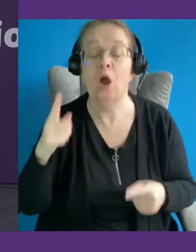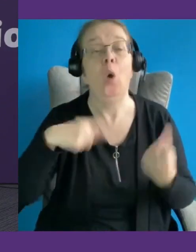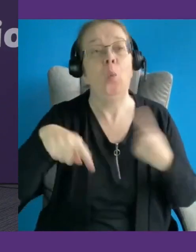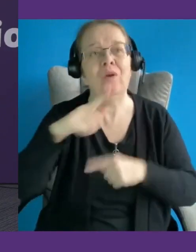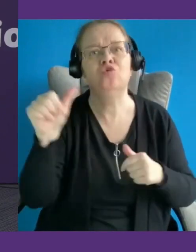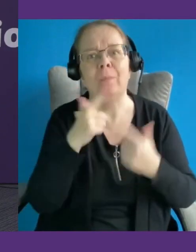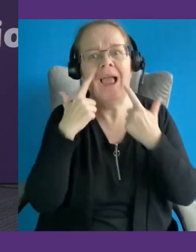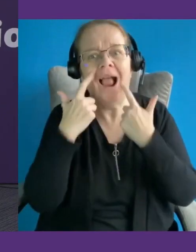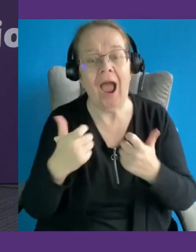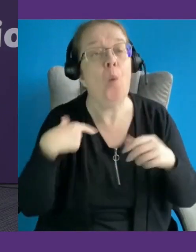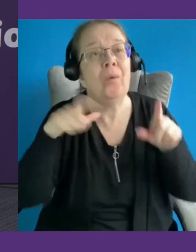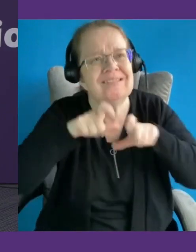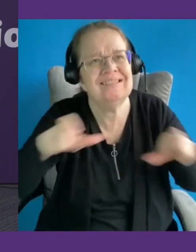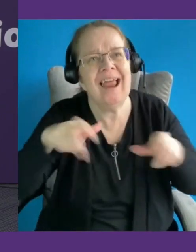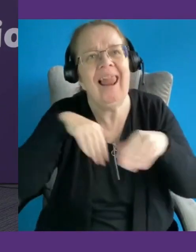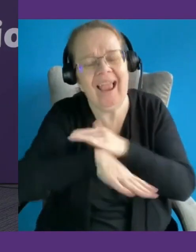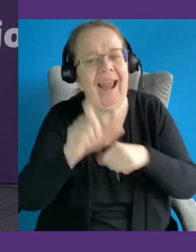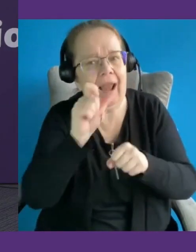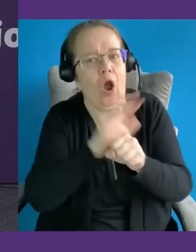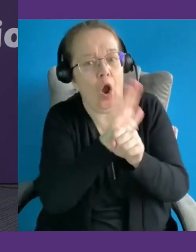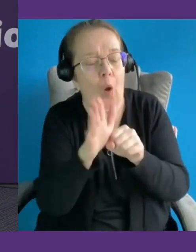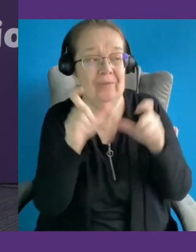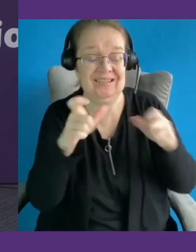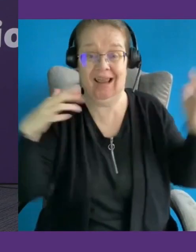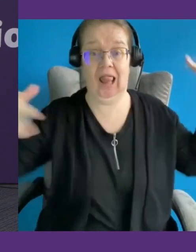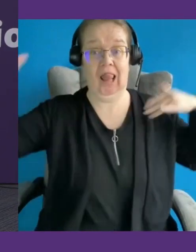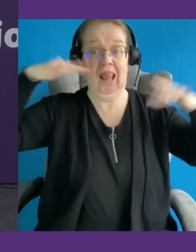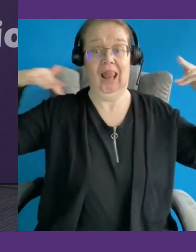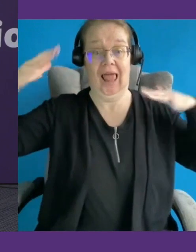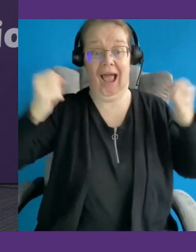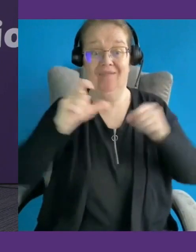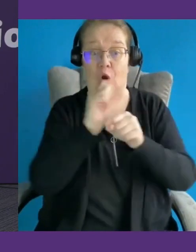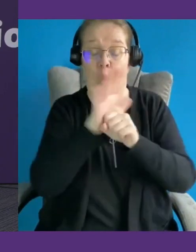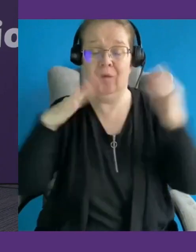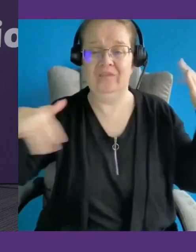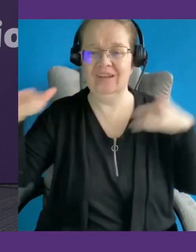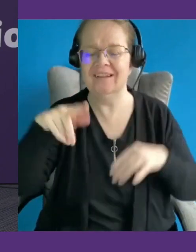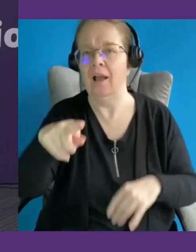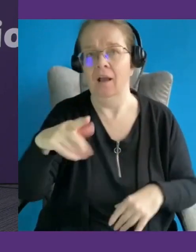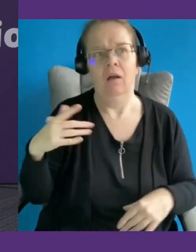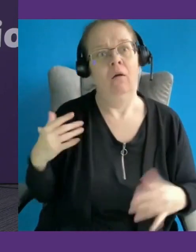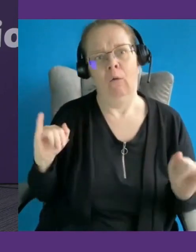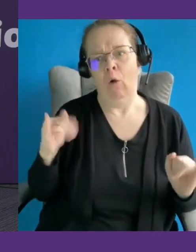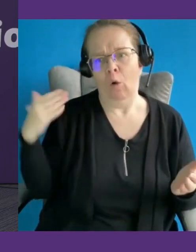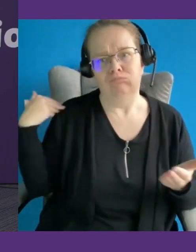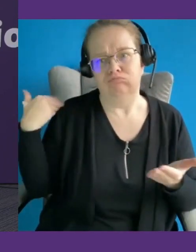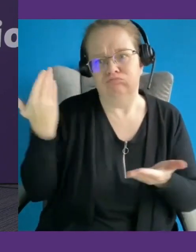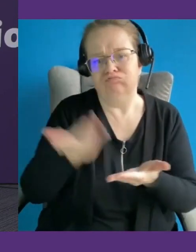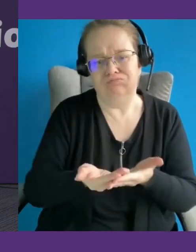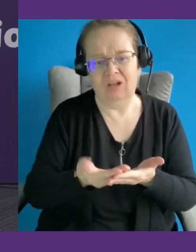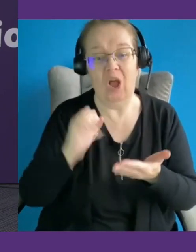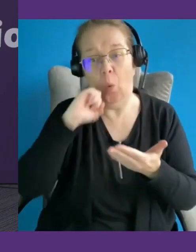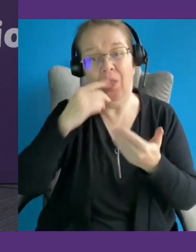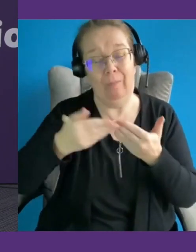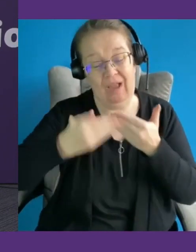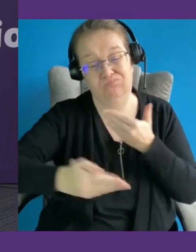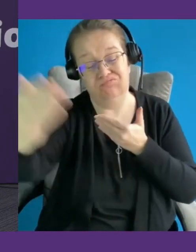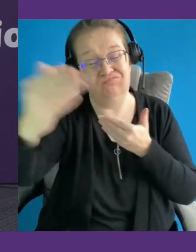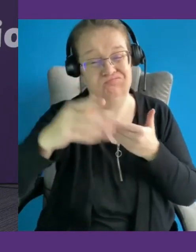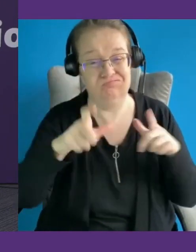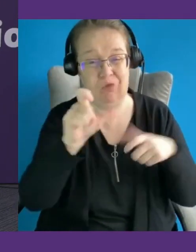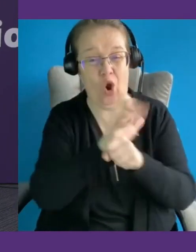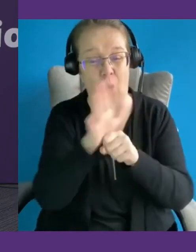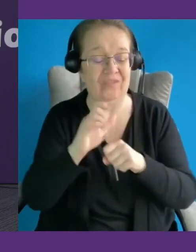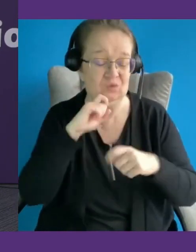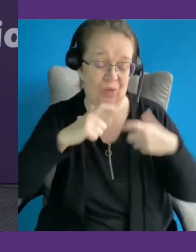we're still in it. There's lots of stuff going on around us. So very true. It'll be a long time that we'll still be in it in one form or another. Yeah, and I think as